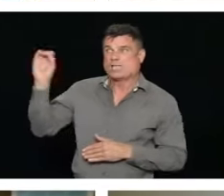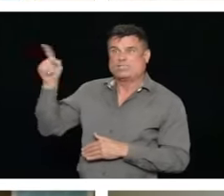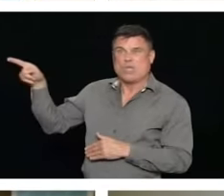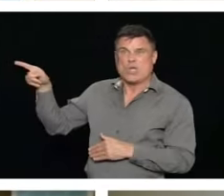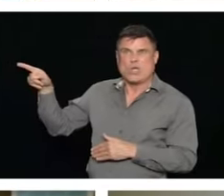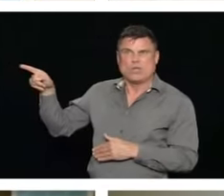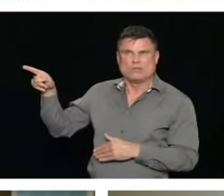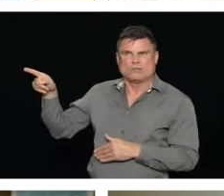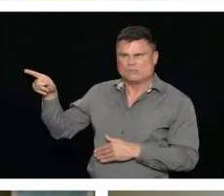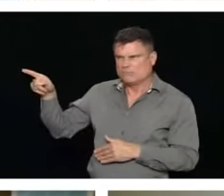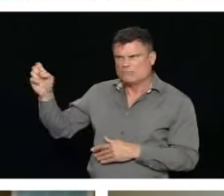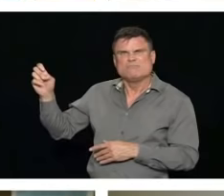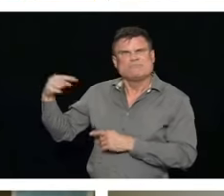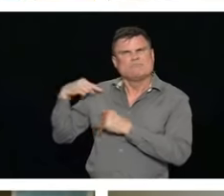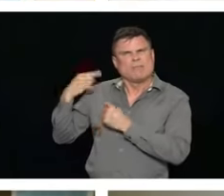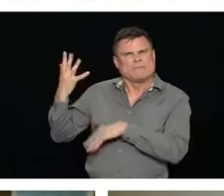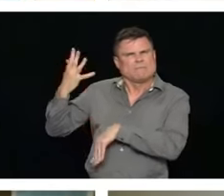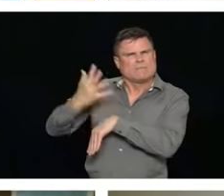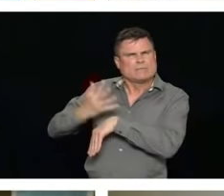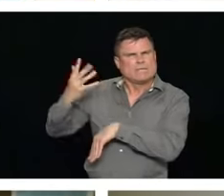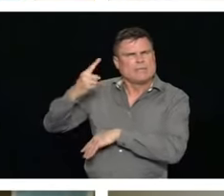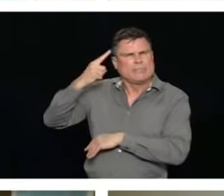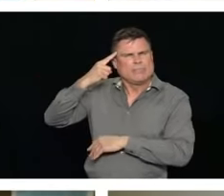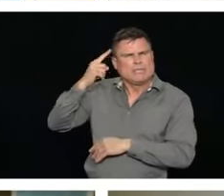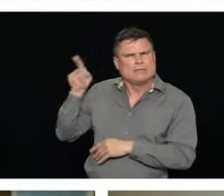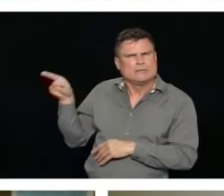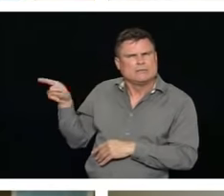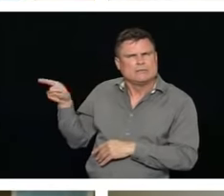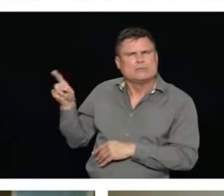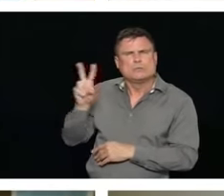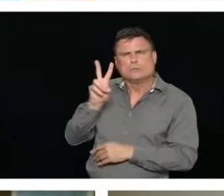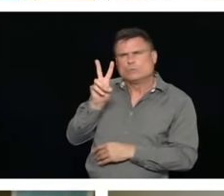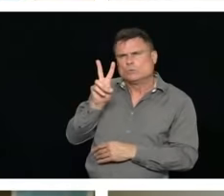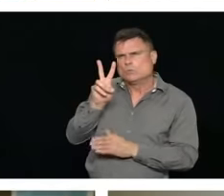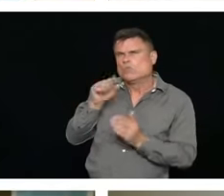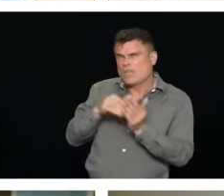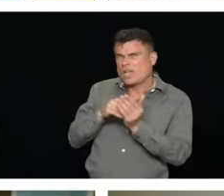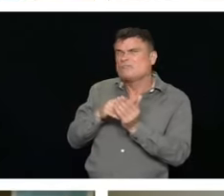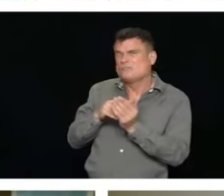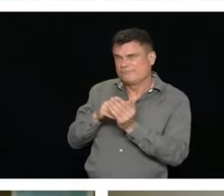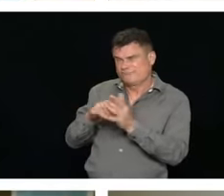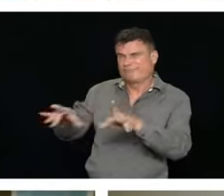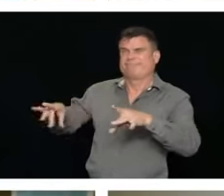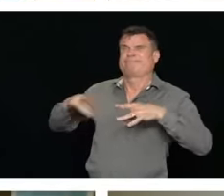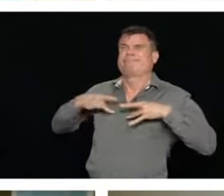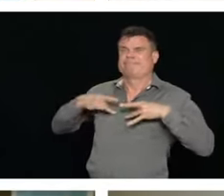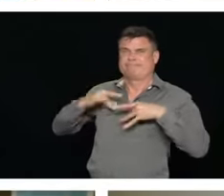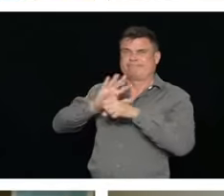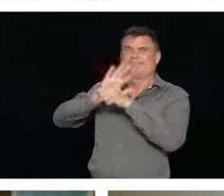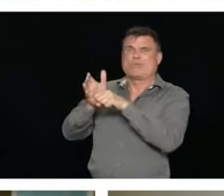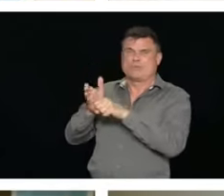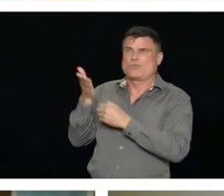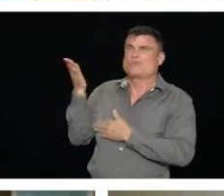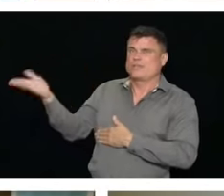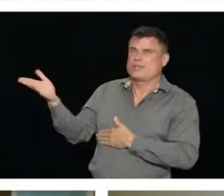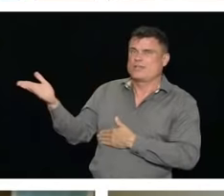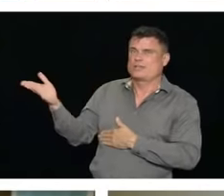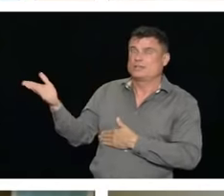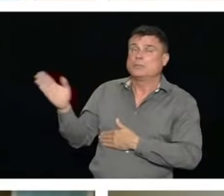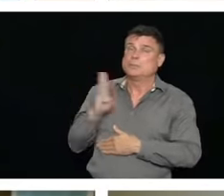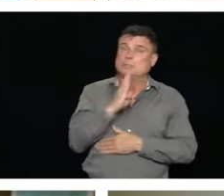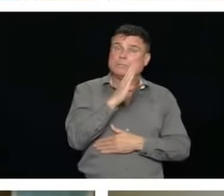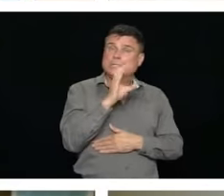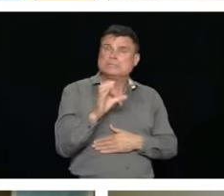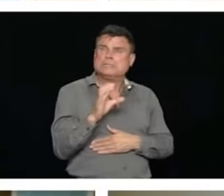British Columbia's had only 60. So they're not in the same place around flattening the curve. And I respect Ontario's decision.